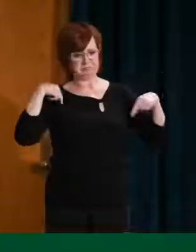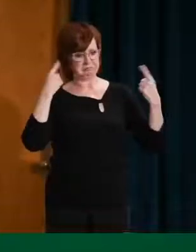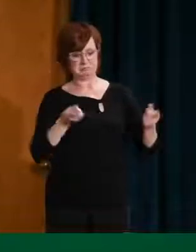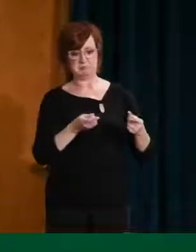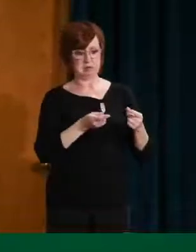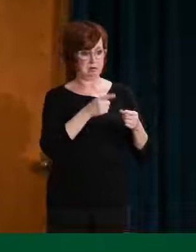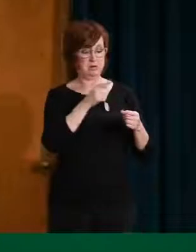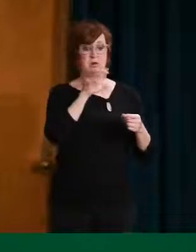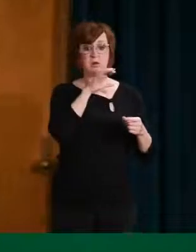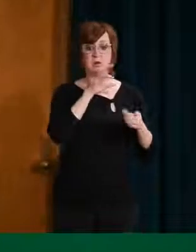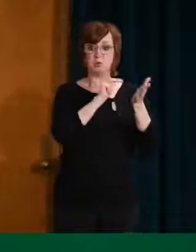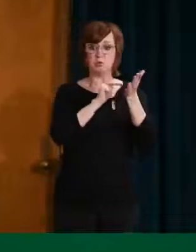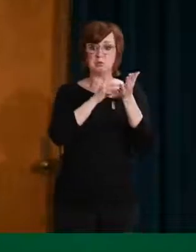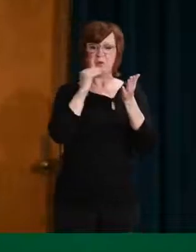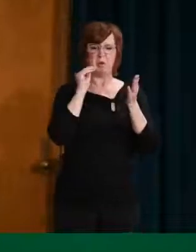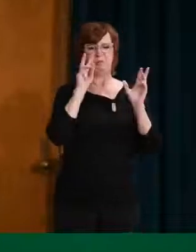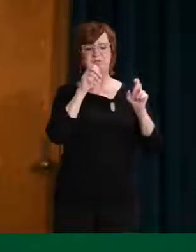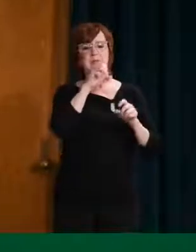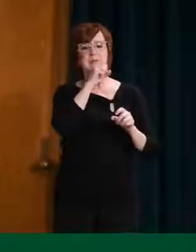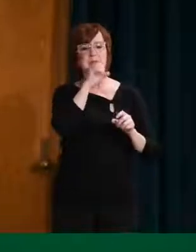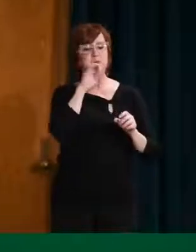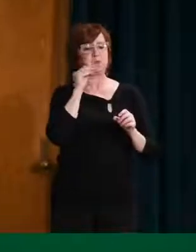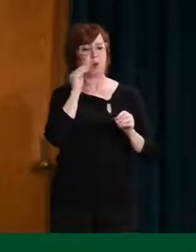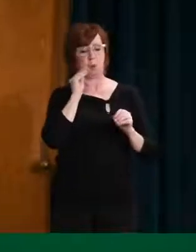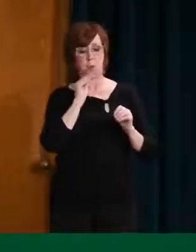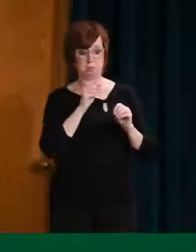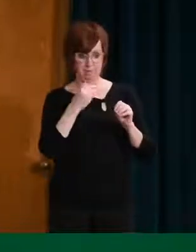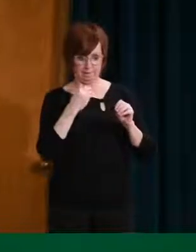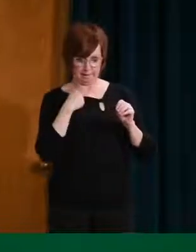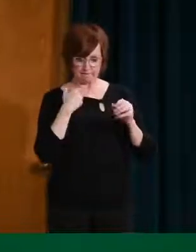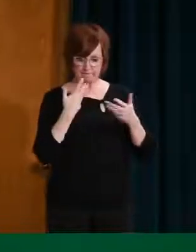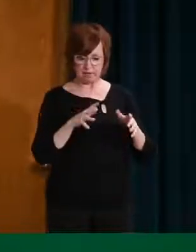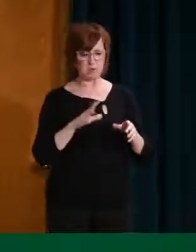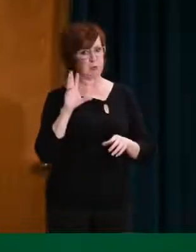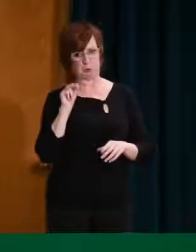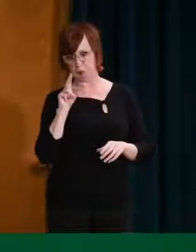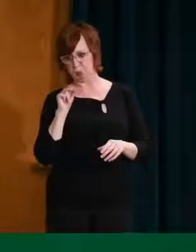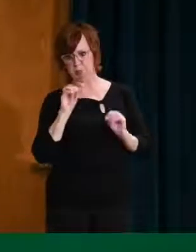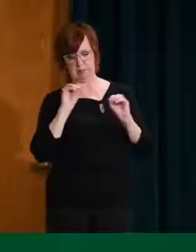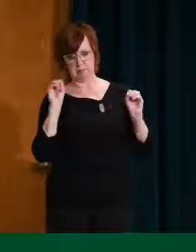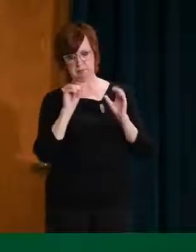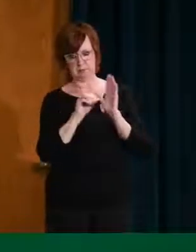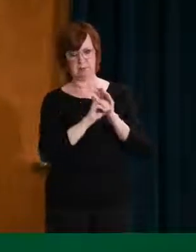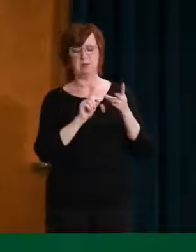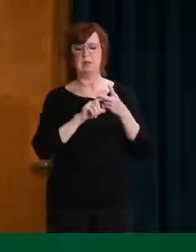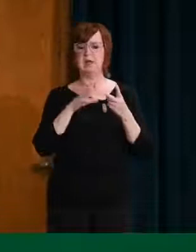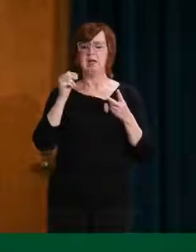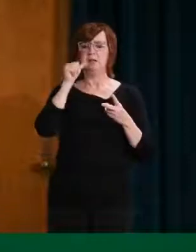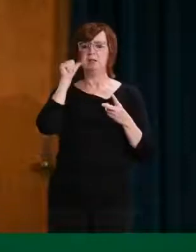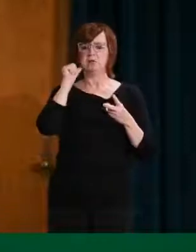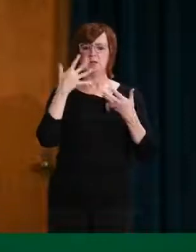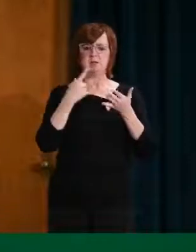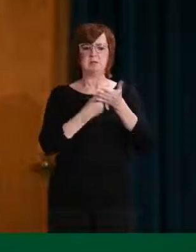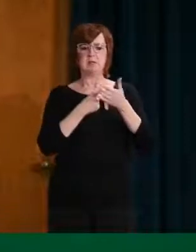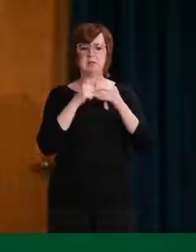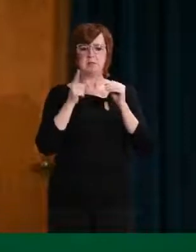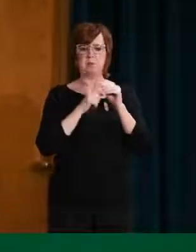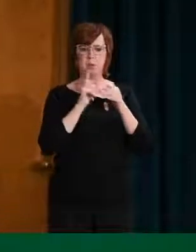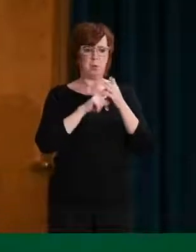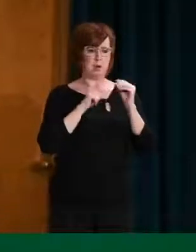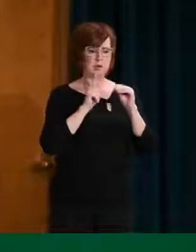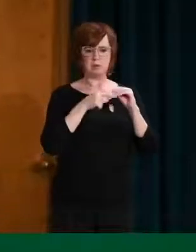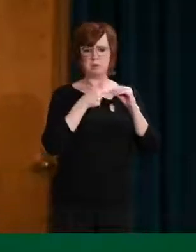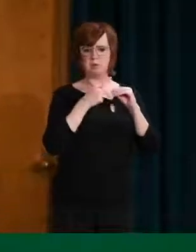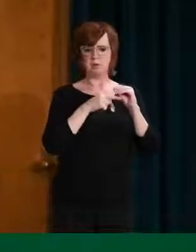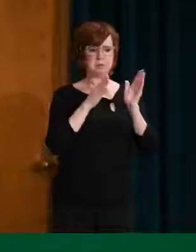And we got some feedback about small group settings or interactions between households. So I just